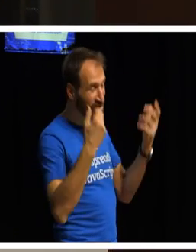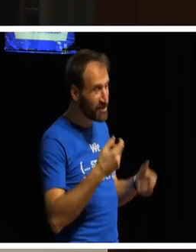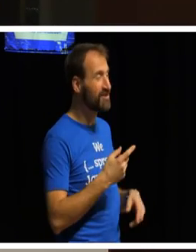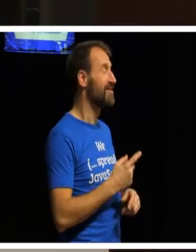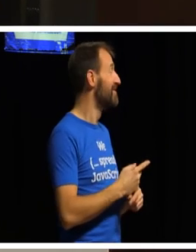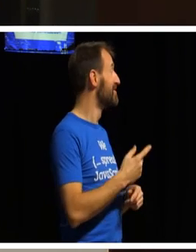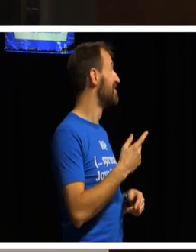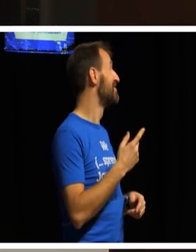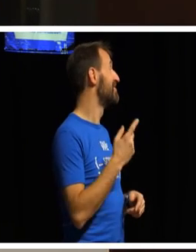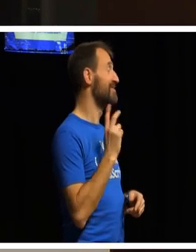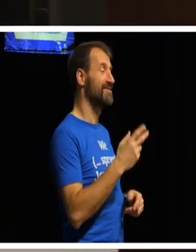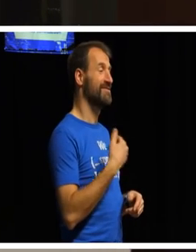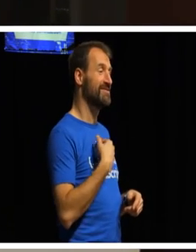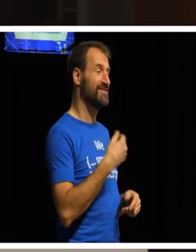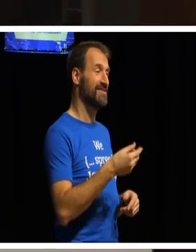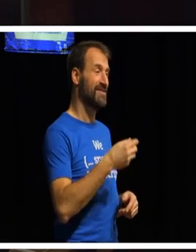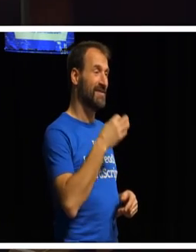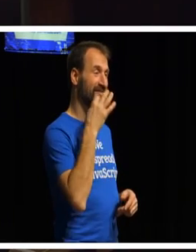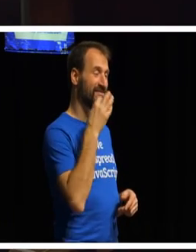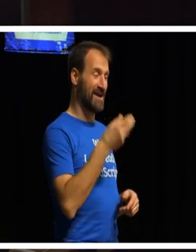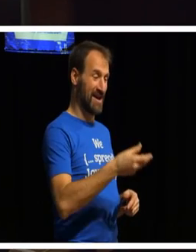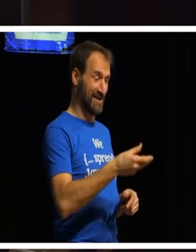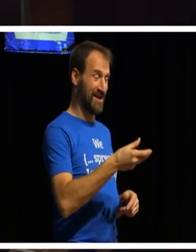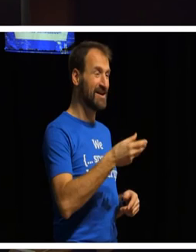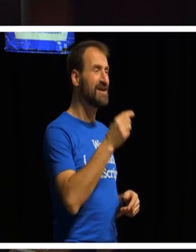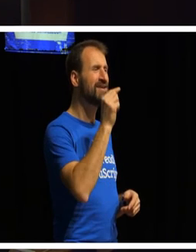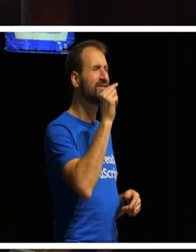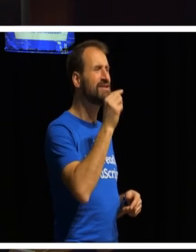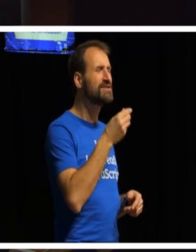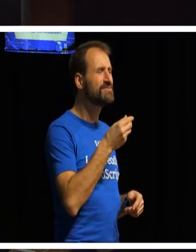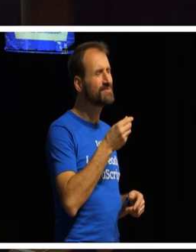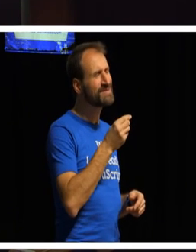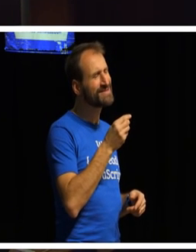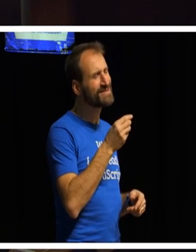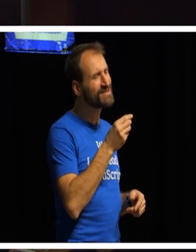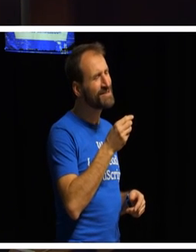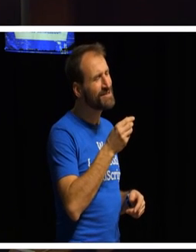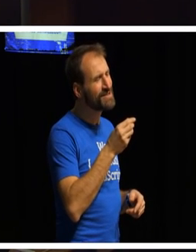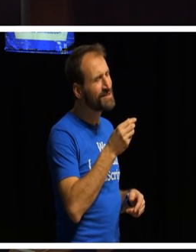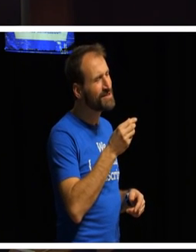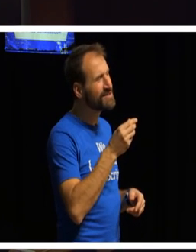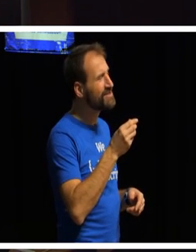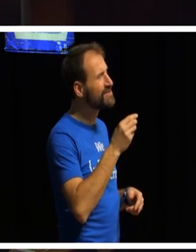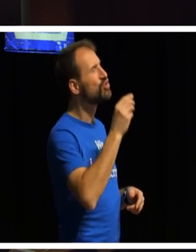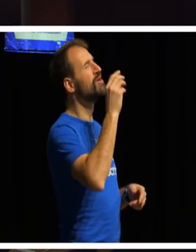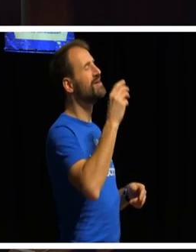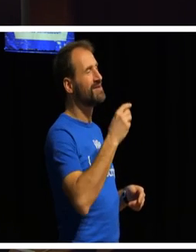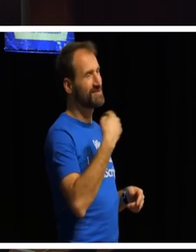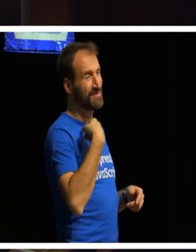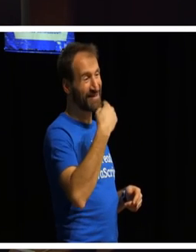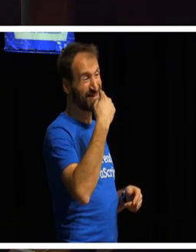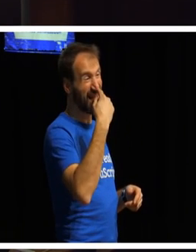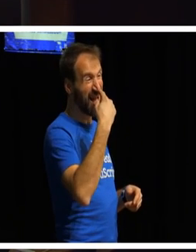But I tipped the wine glass just a little bit too far, and I dipped my nose